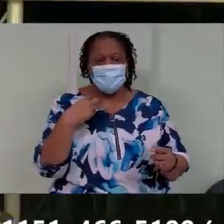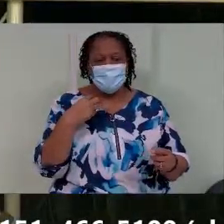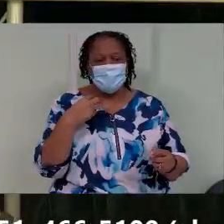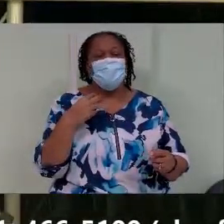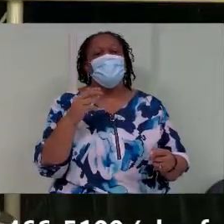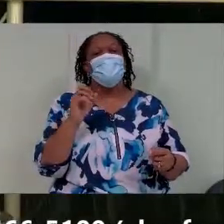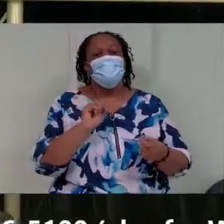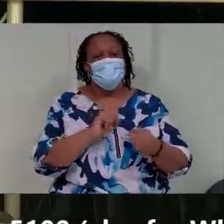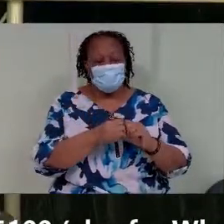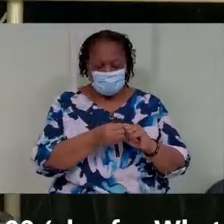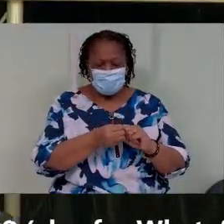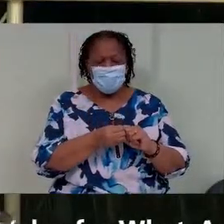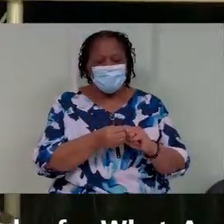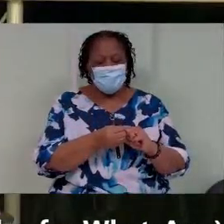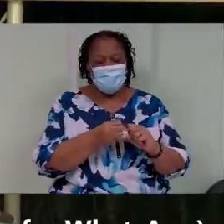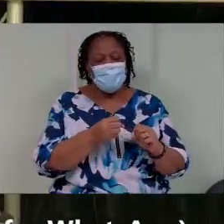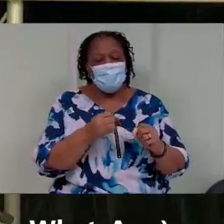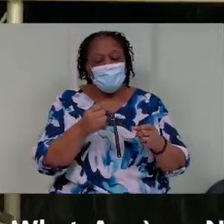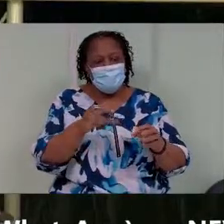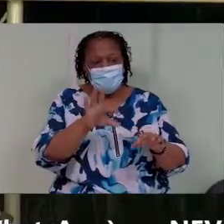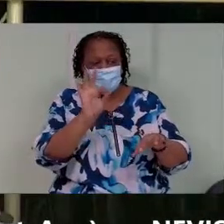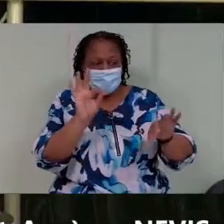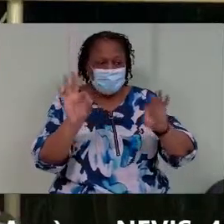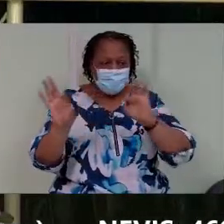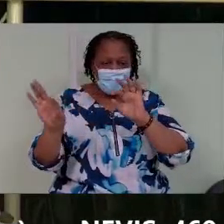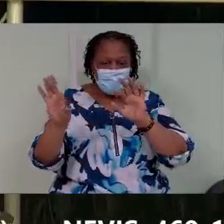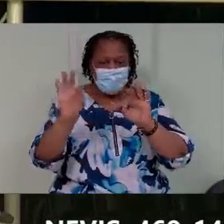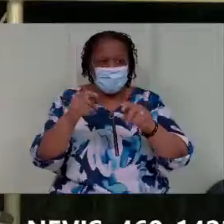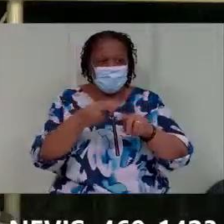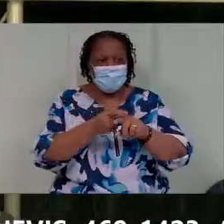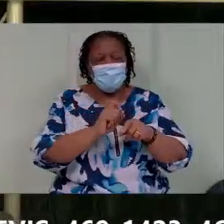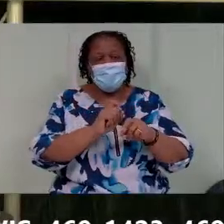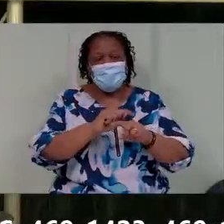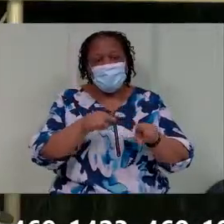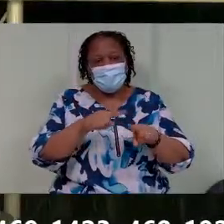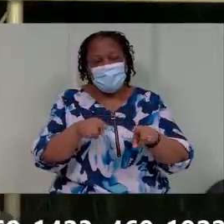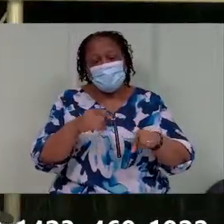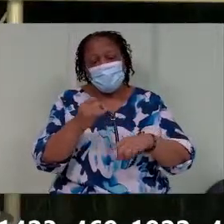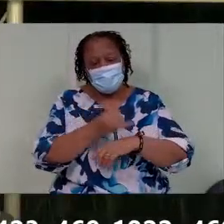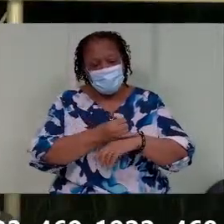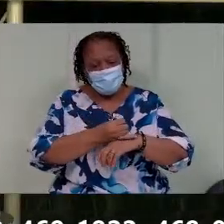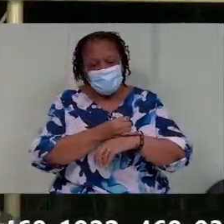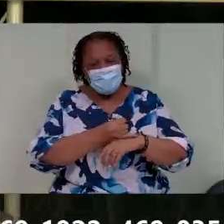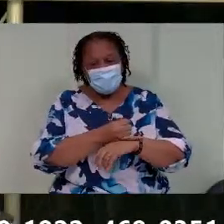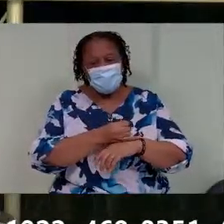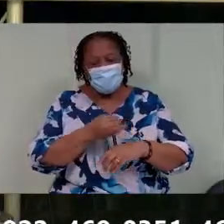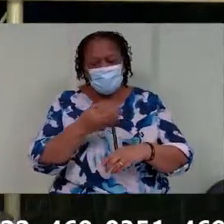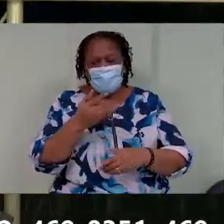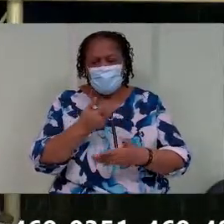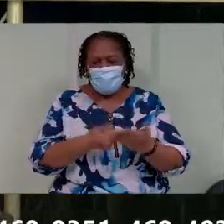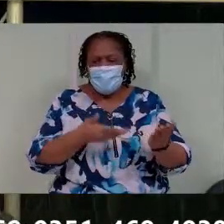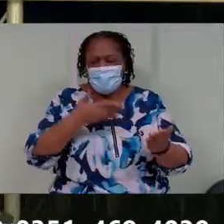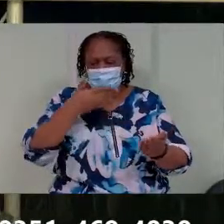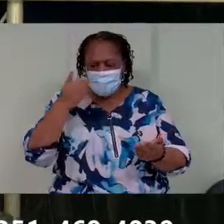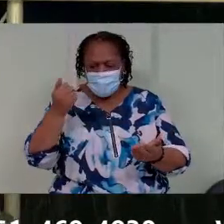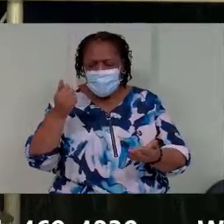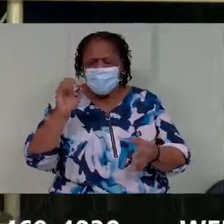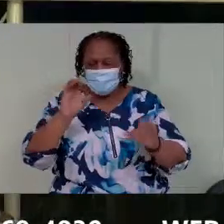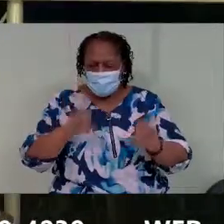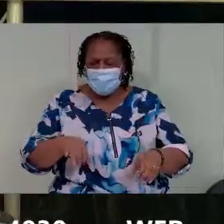as wearing the mask, having the legislation to support what we wish to do to get the